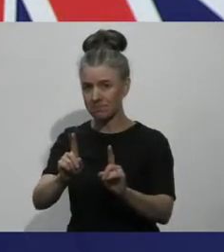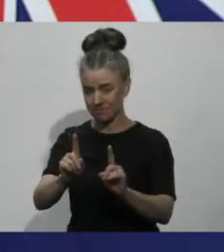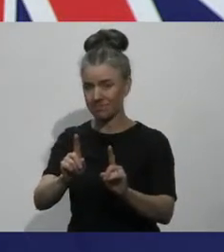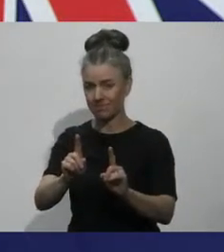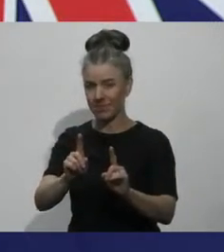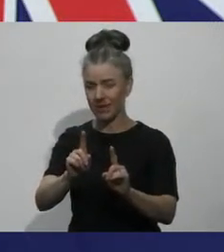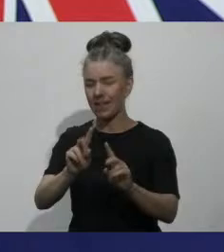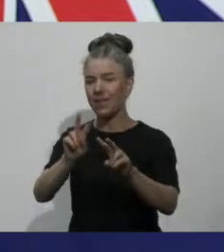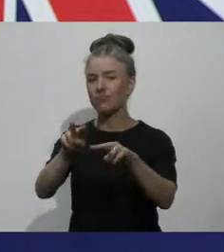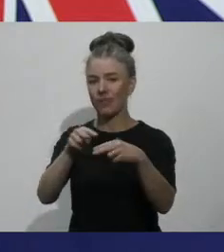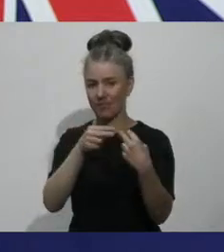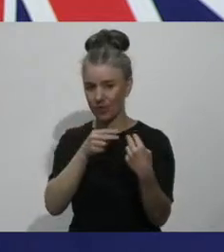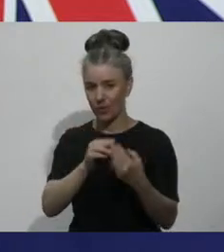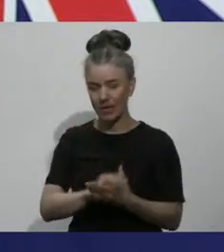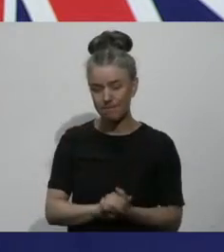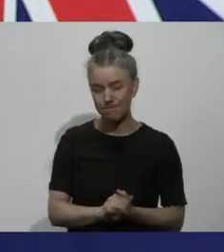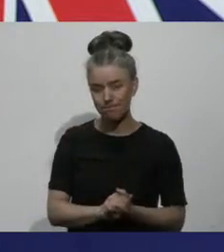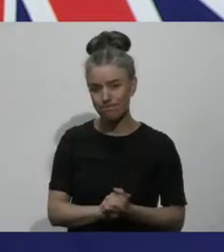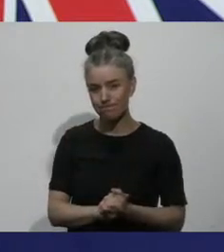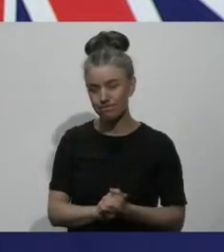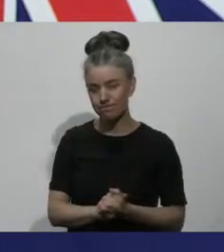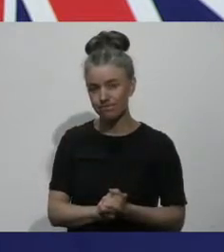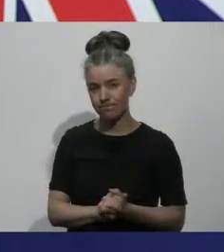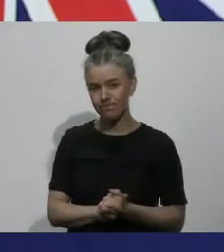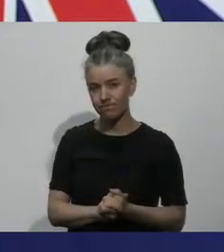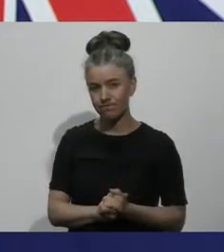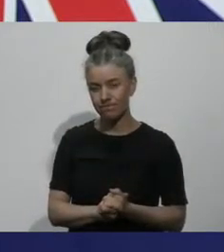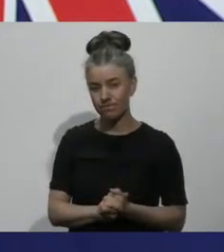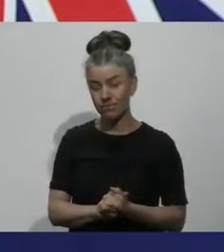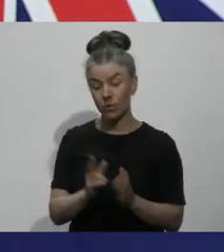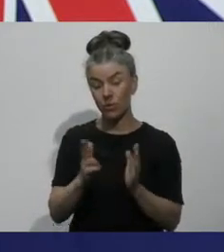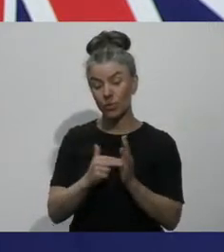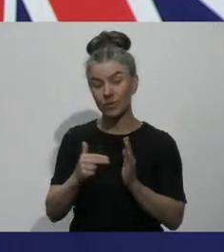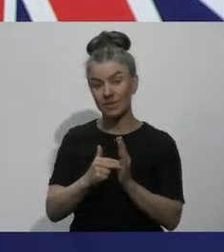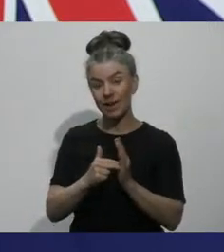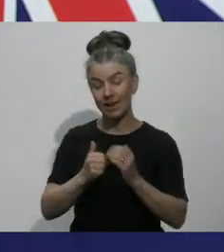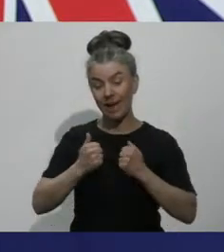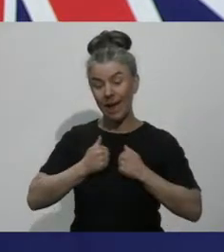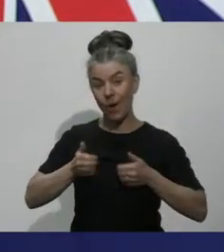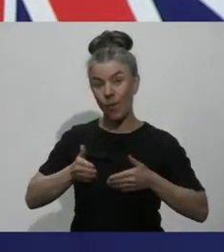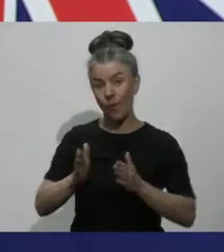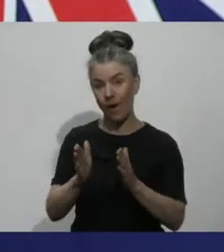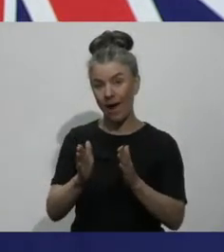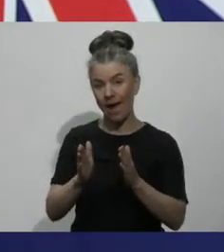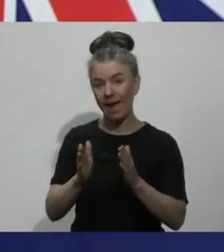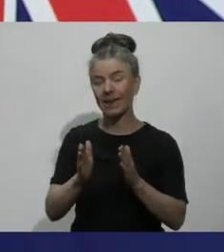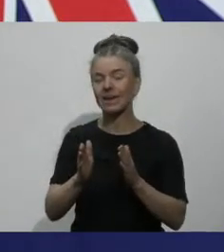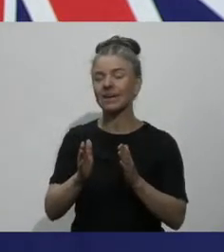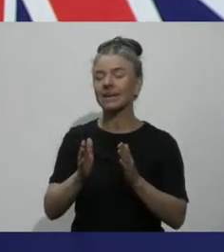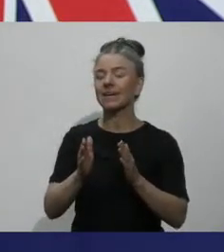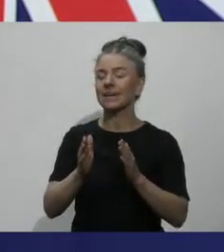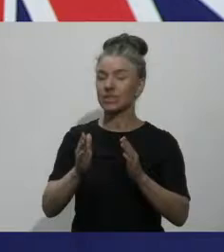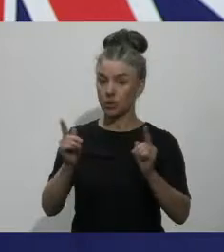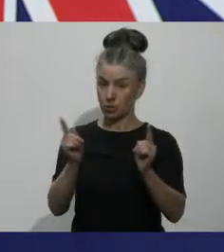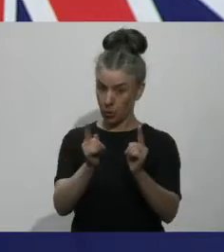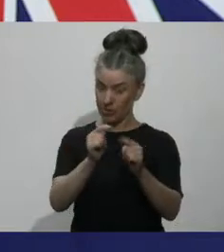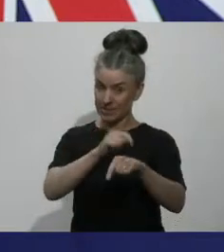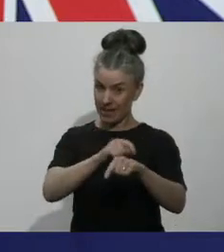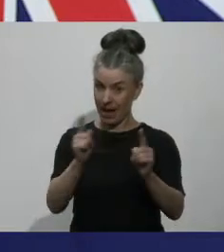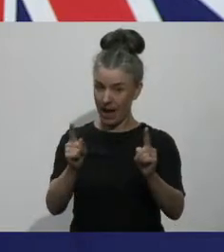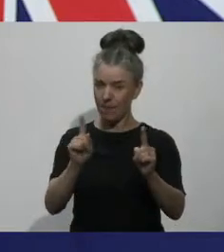again. I would characterise our approach as short but precautionary hold in an